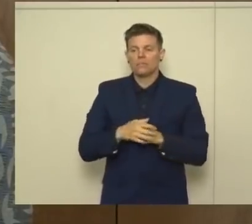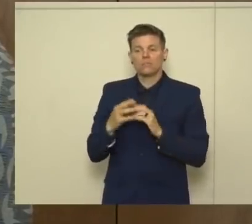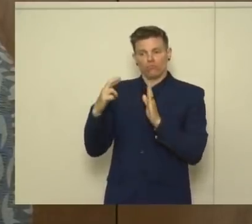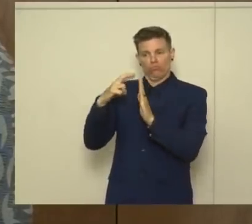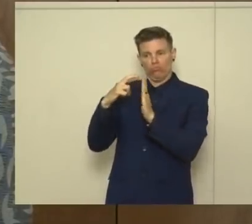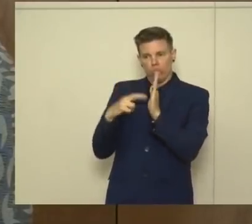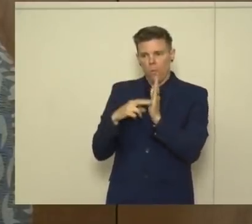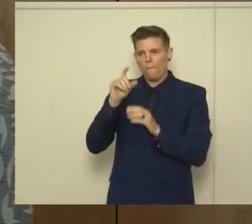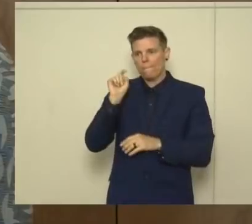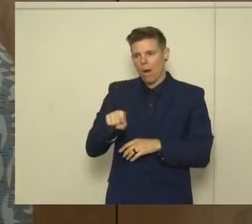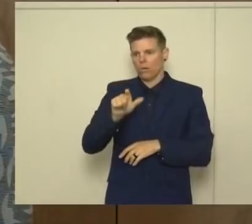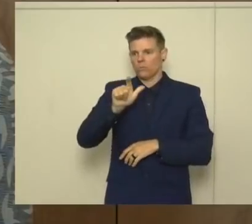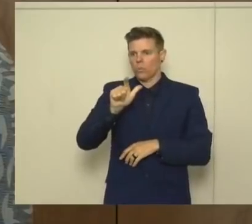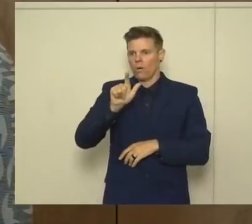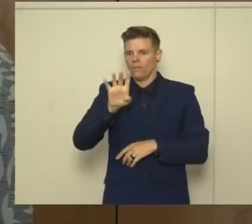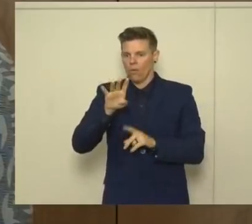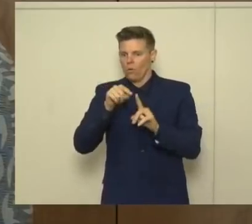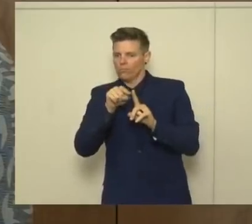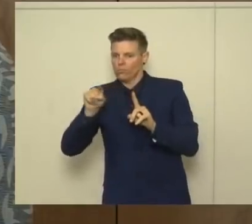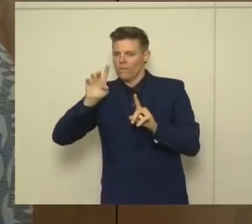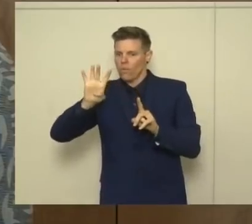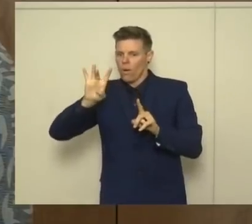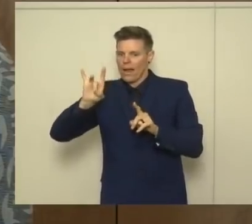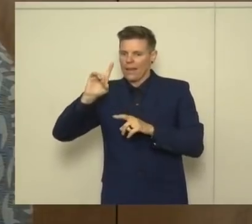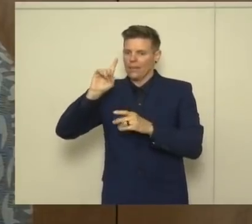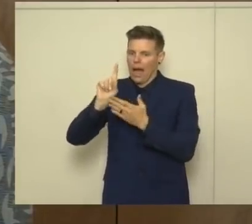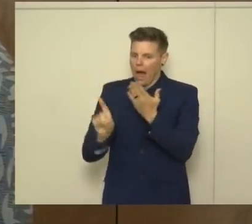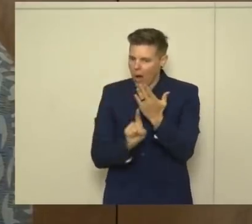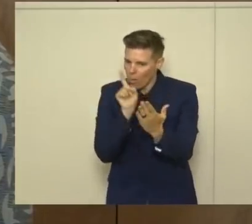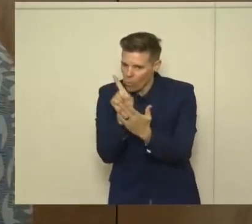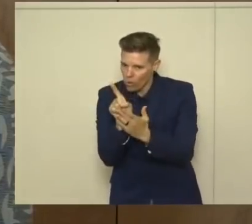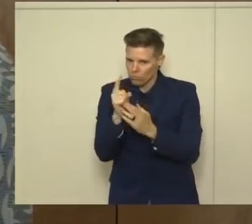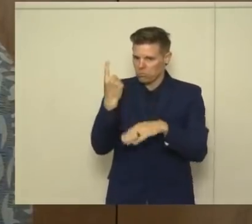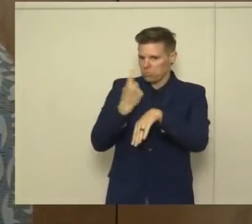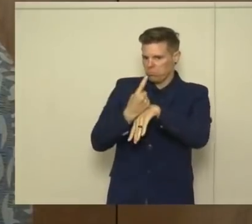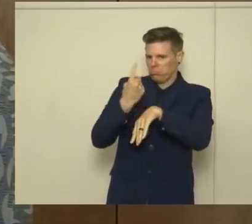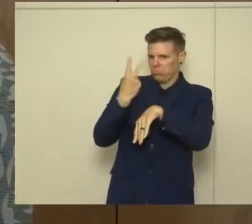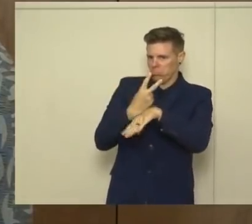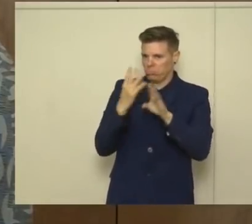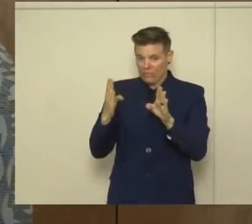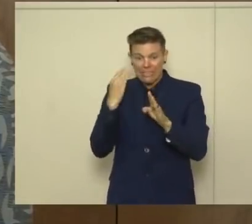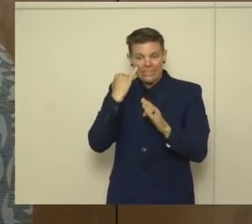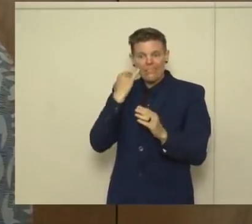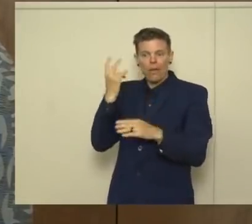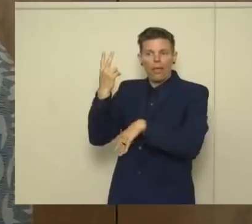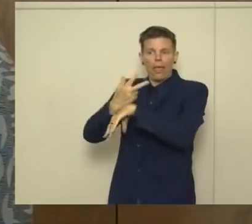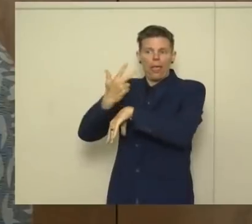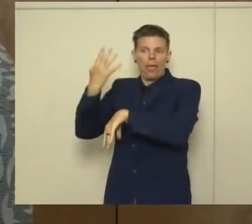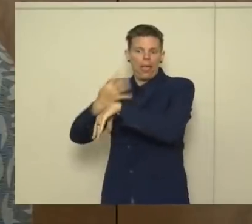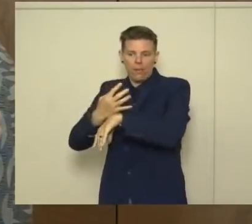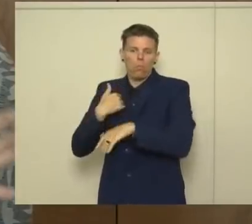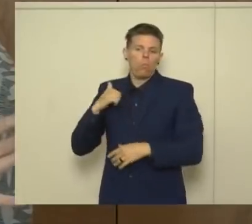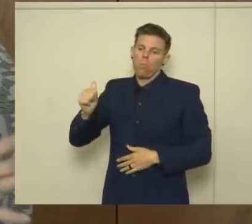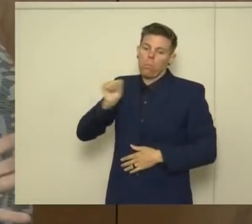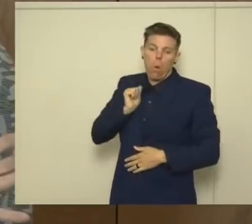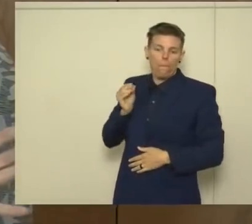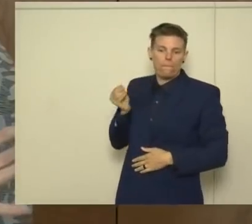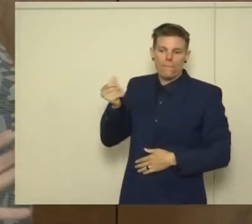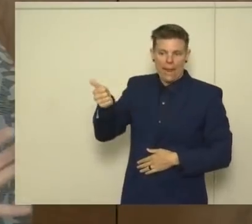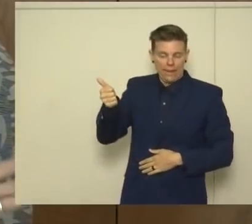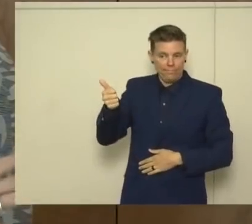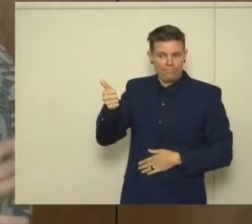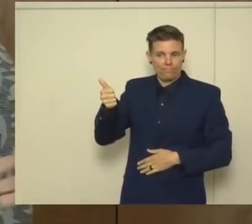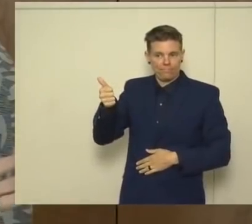into reimbursement problems with us if you can't meet those standards, unless there is a problem,